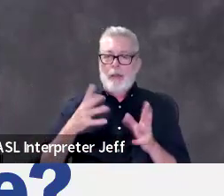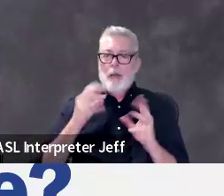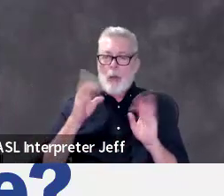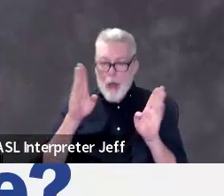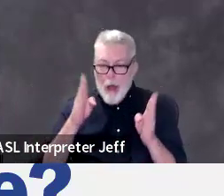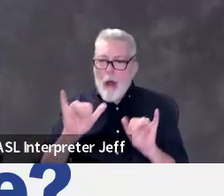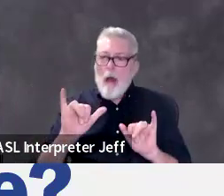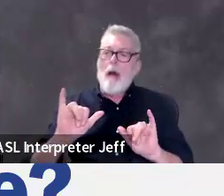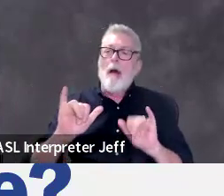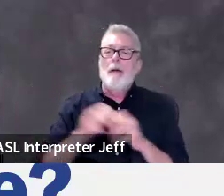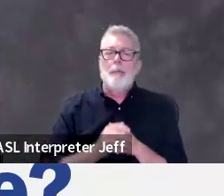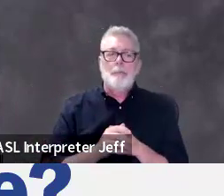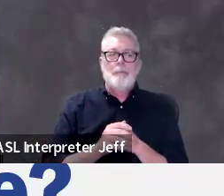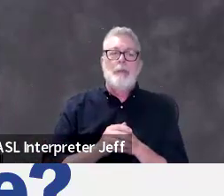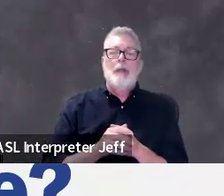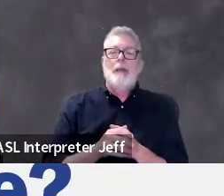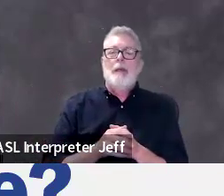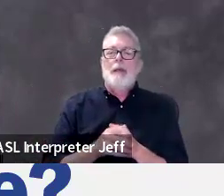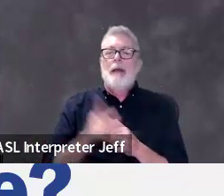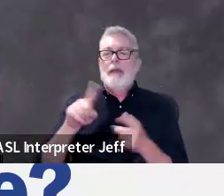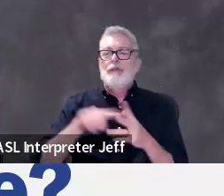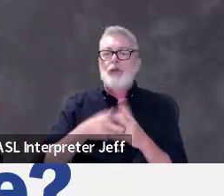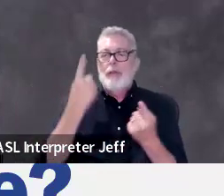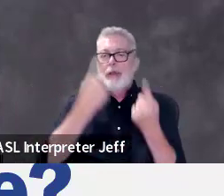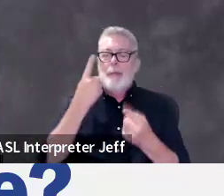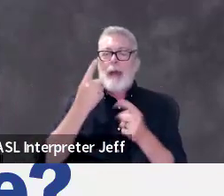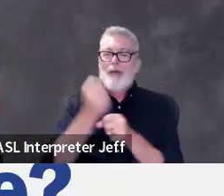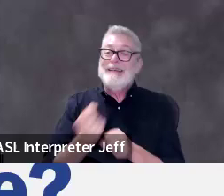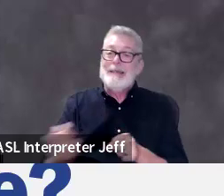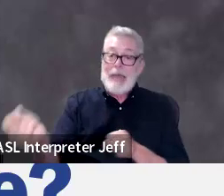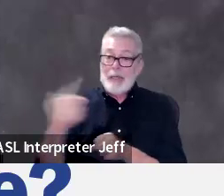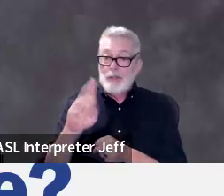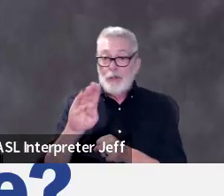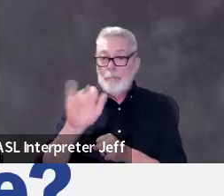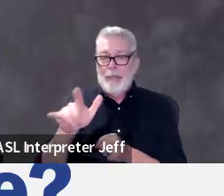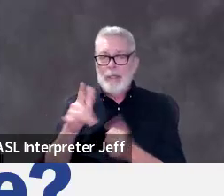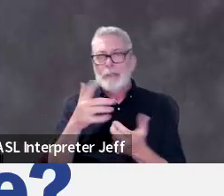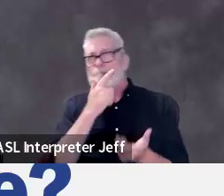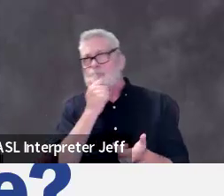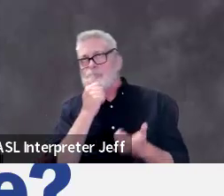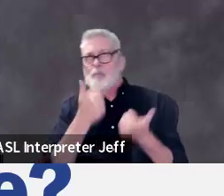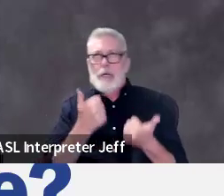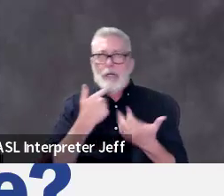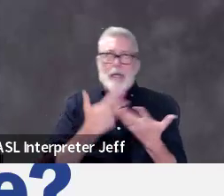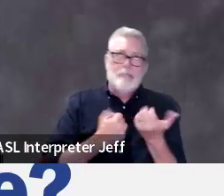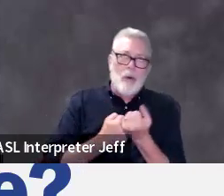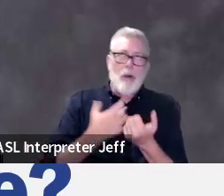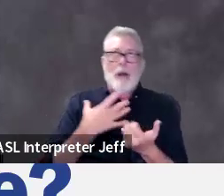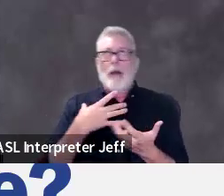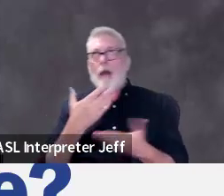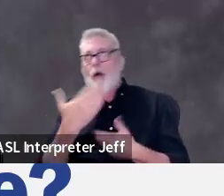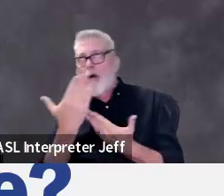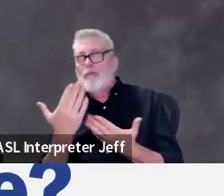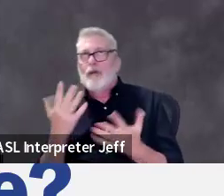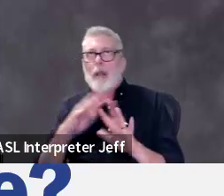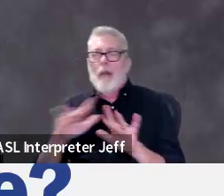time. This is when they start thinking about the bills they're going to offer next year. So I would just encourage you